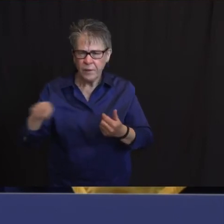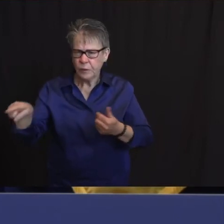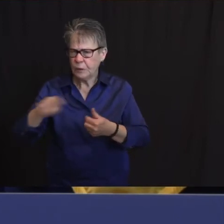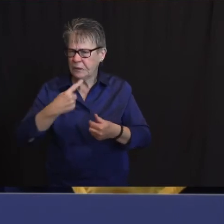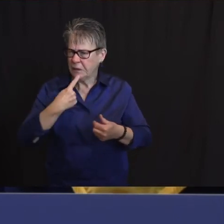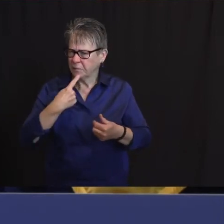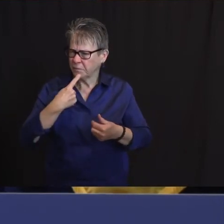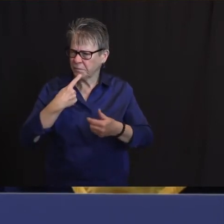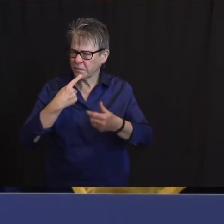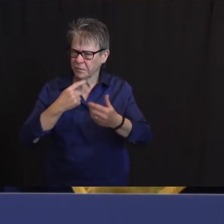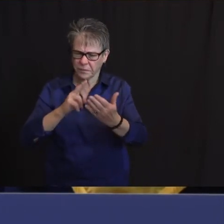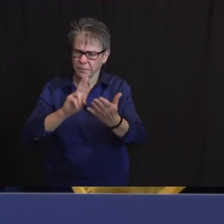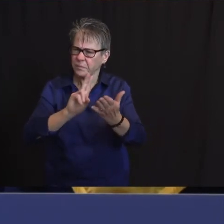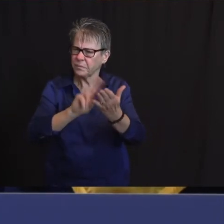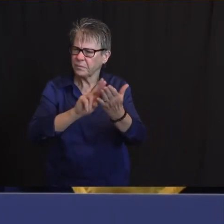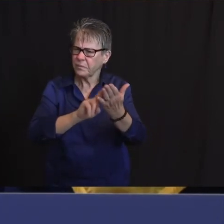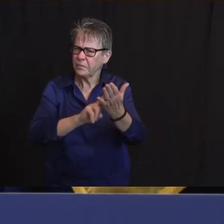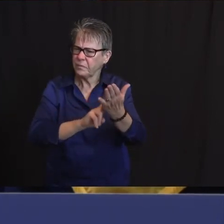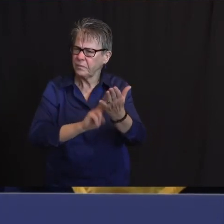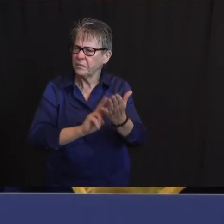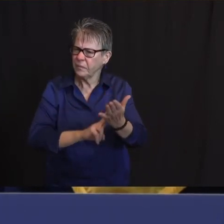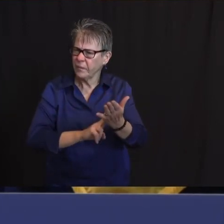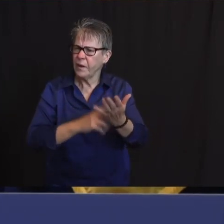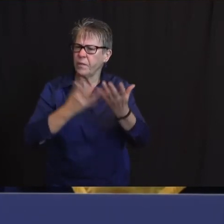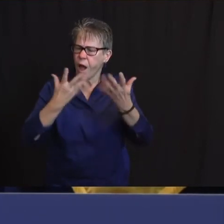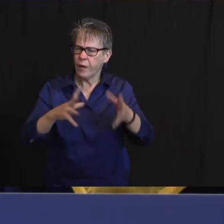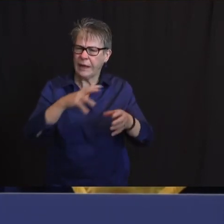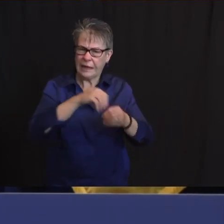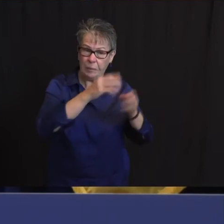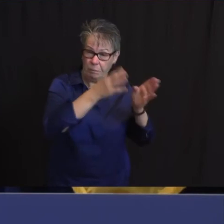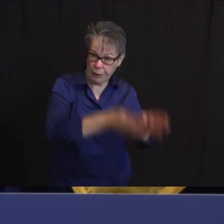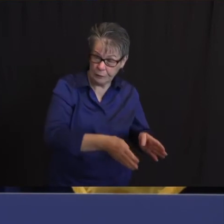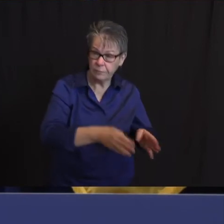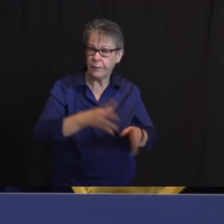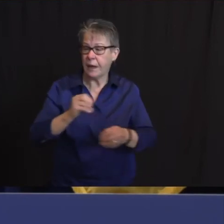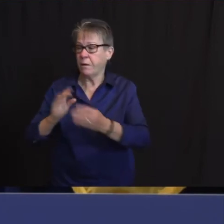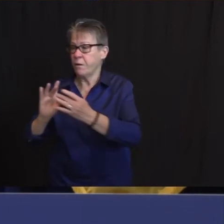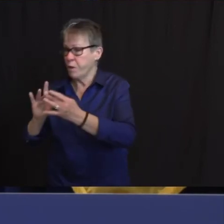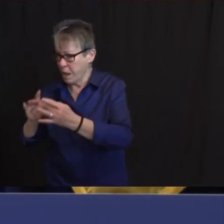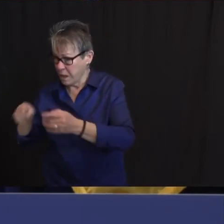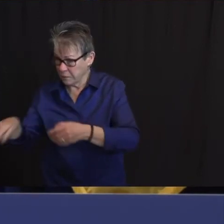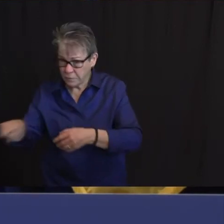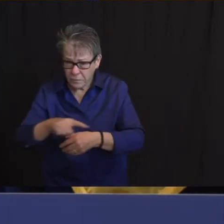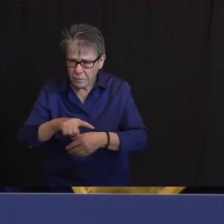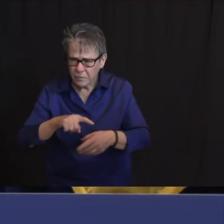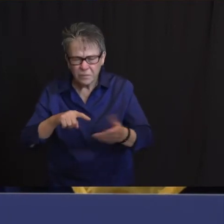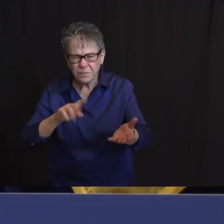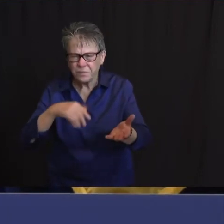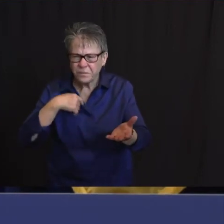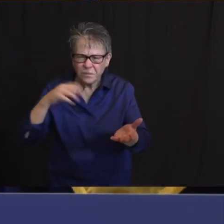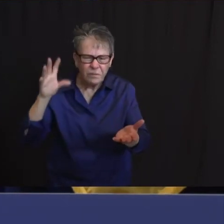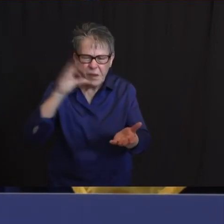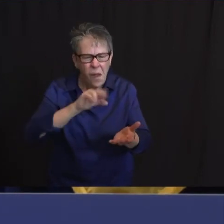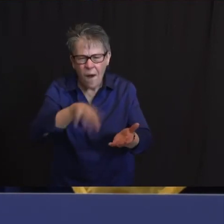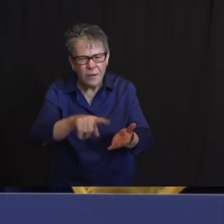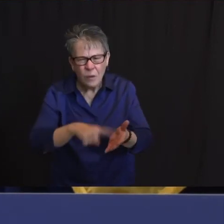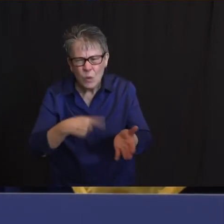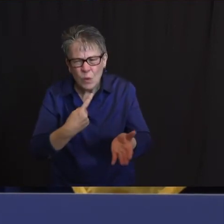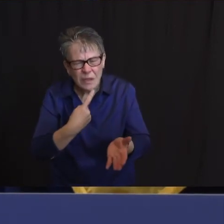are there any procedural changes to how that'll work as compared to last year? Sorry, I missed the, what was the premise of that,